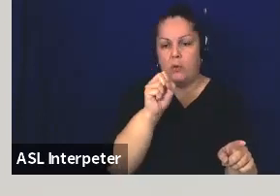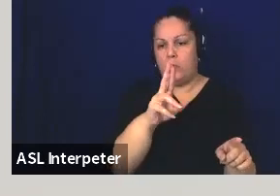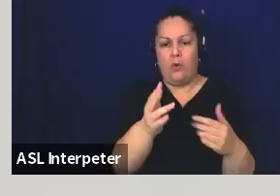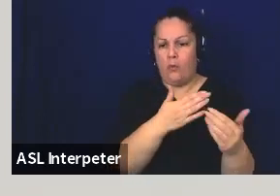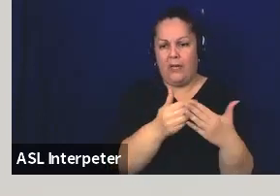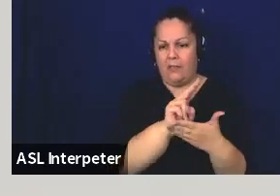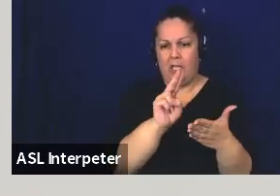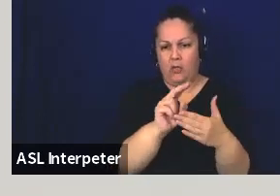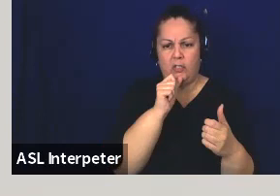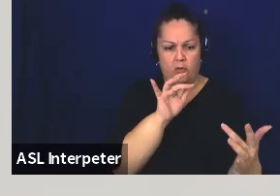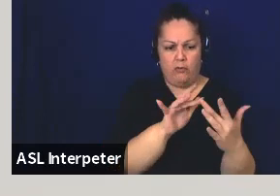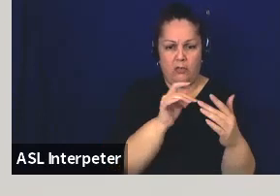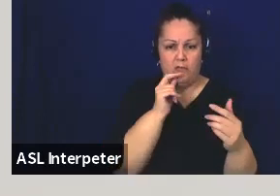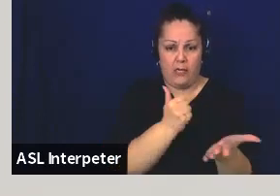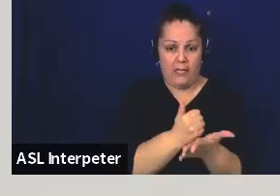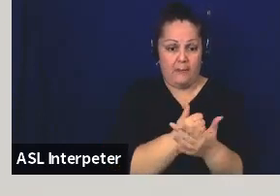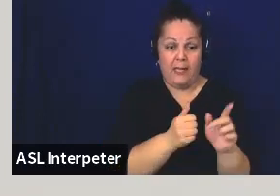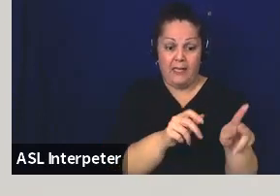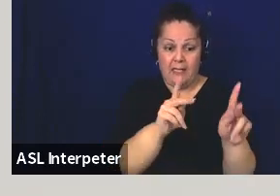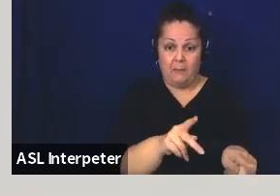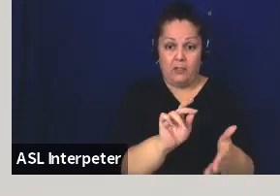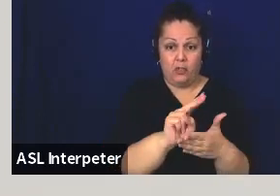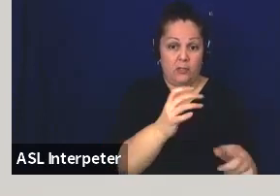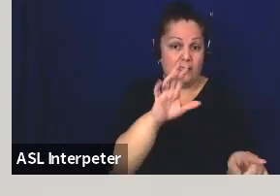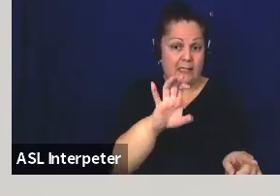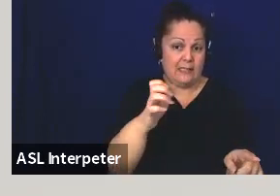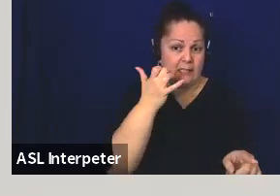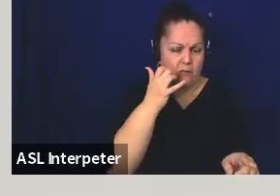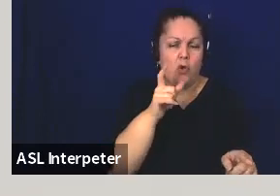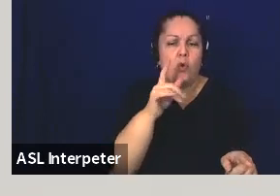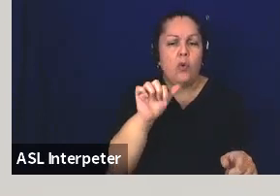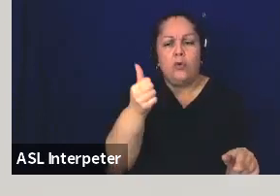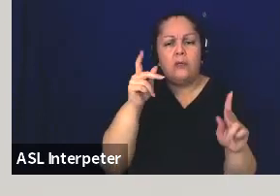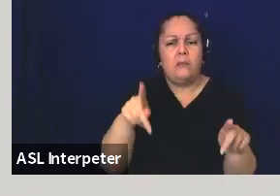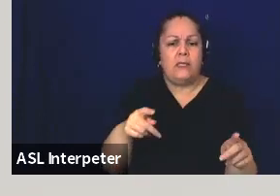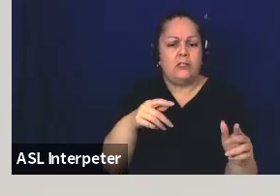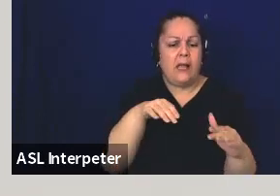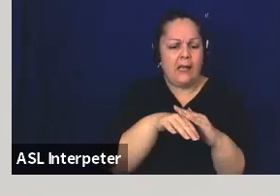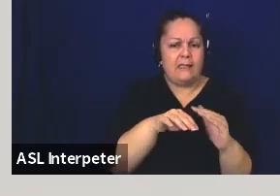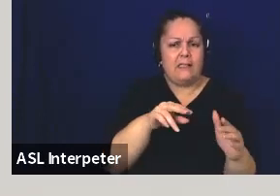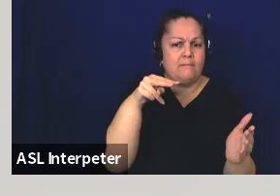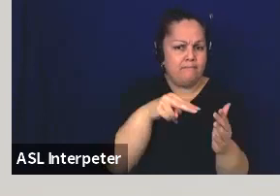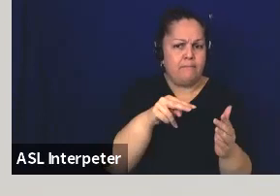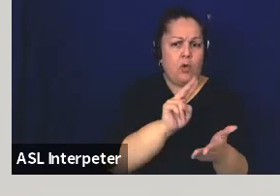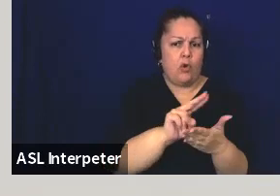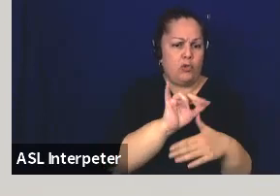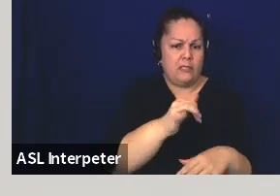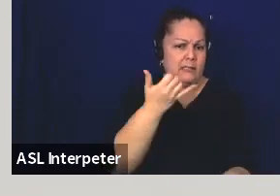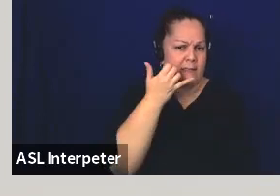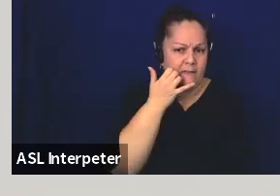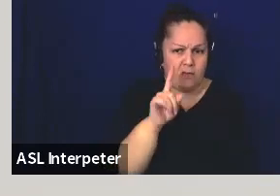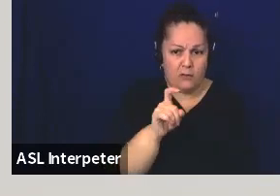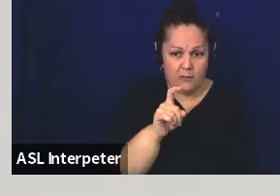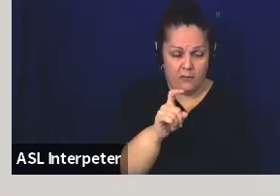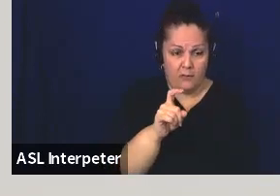out for help. If the individual uses a cell phone, who else has access to and potentially uses that cell phone? Are